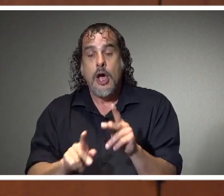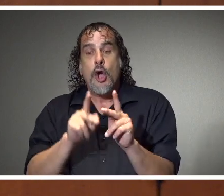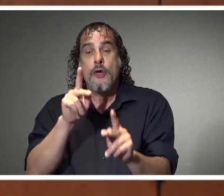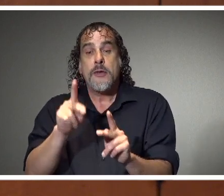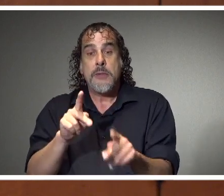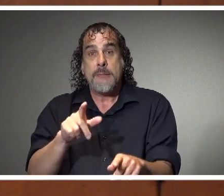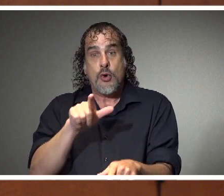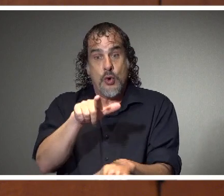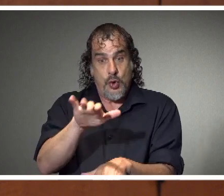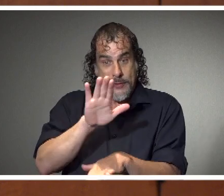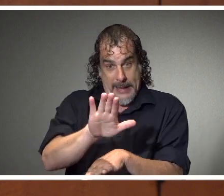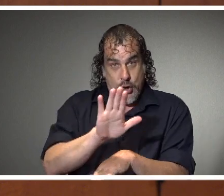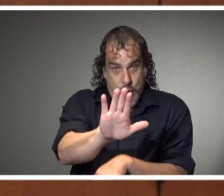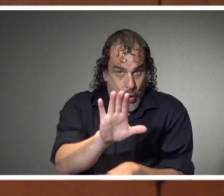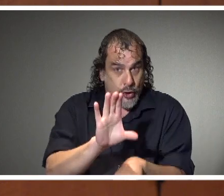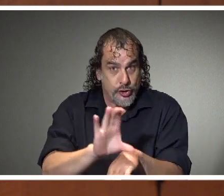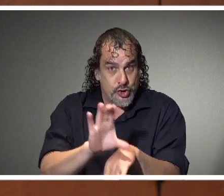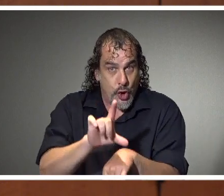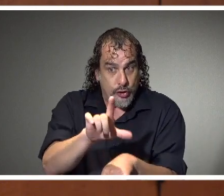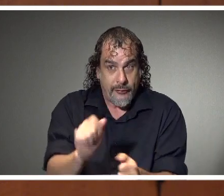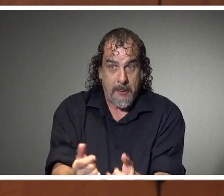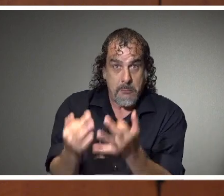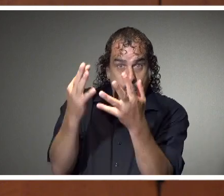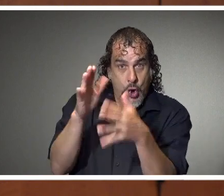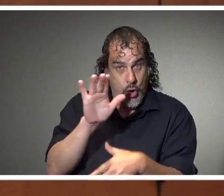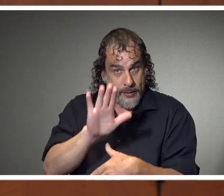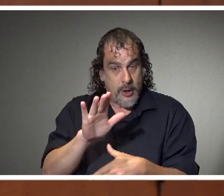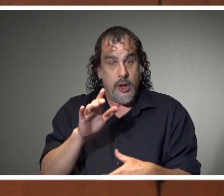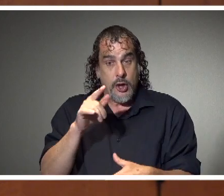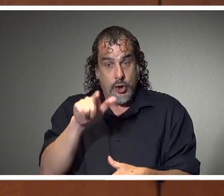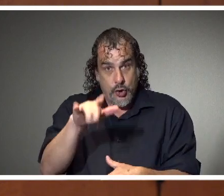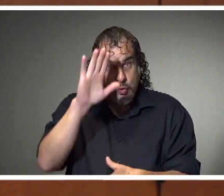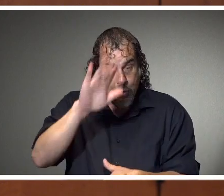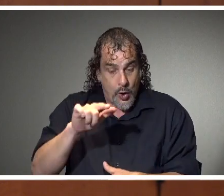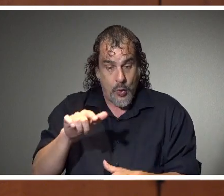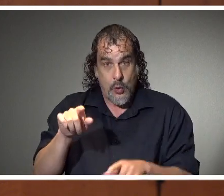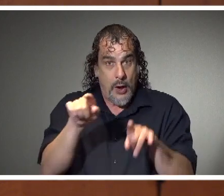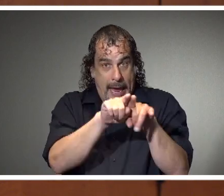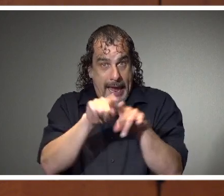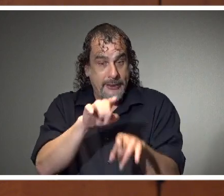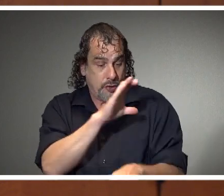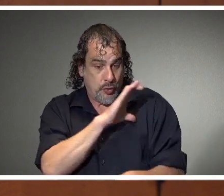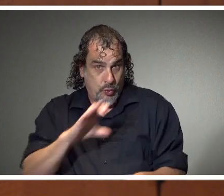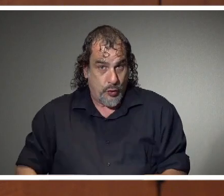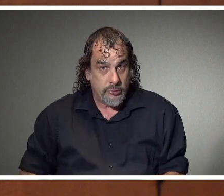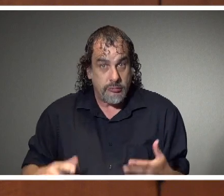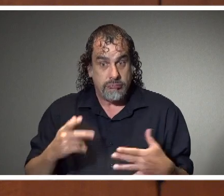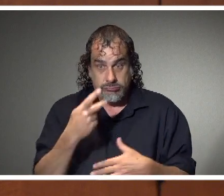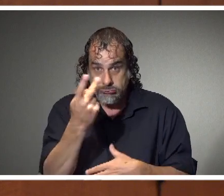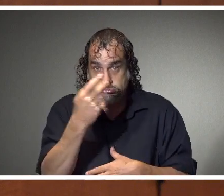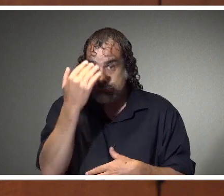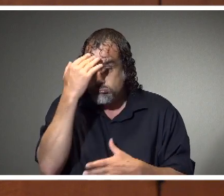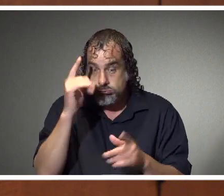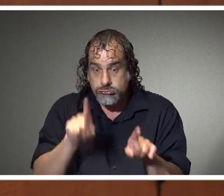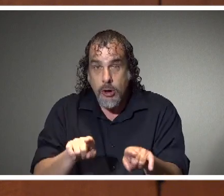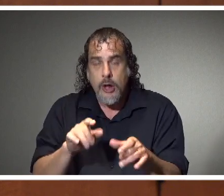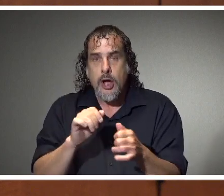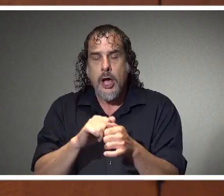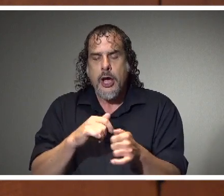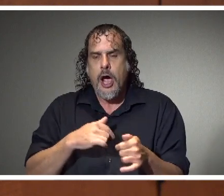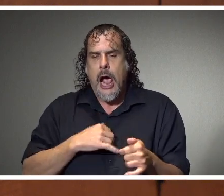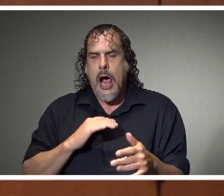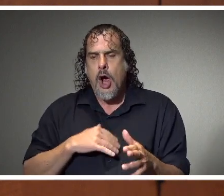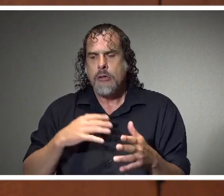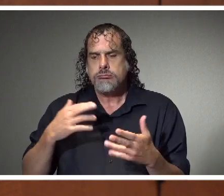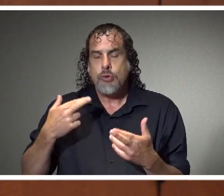church, what you and I know as Christians is that our ability to worship is not confined to